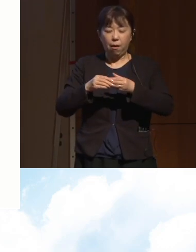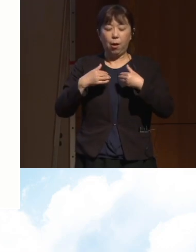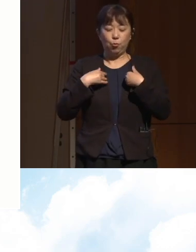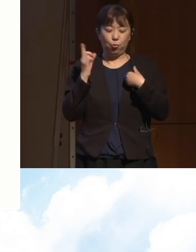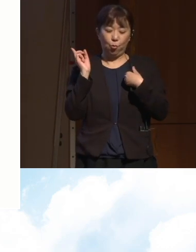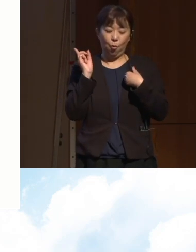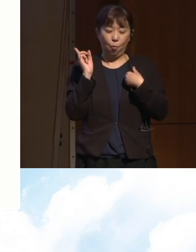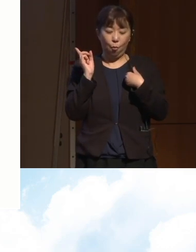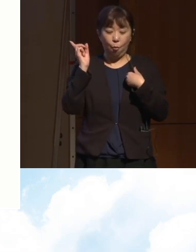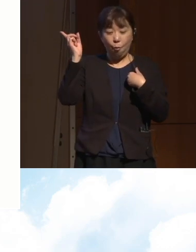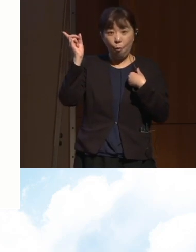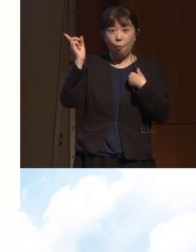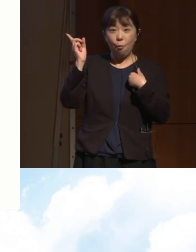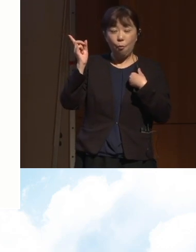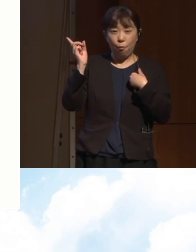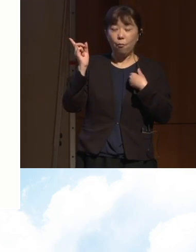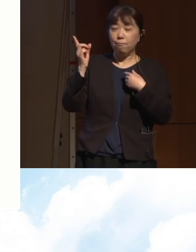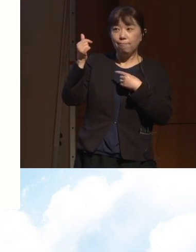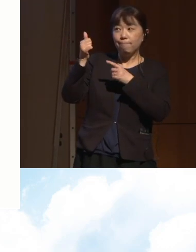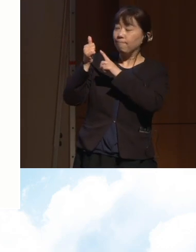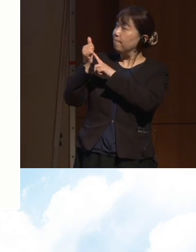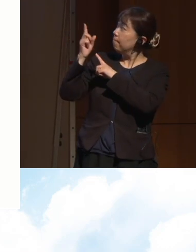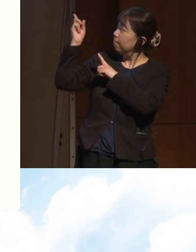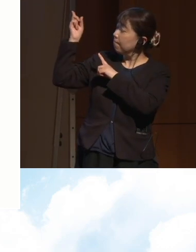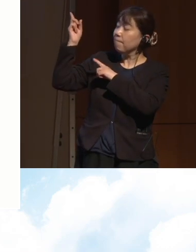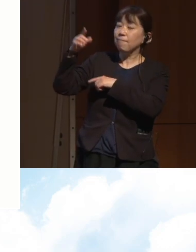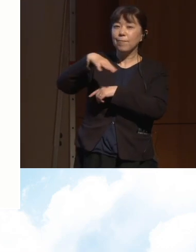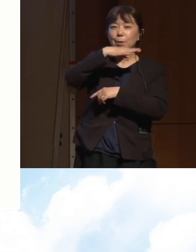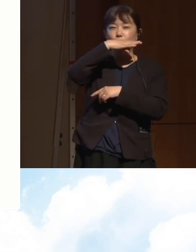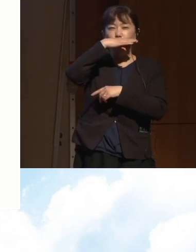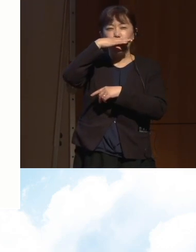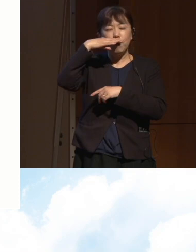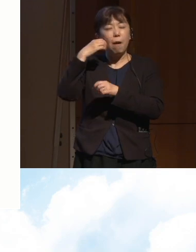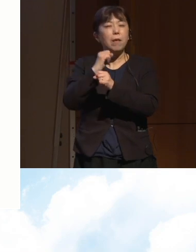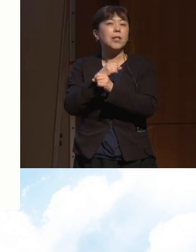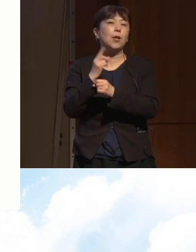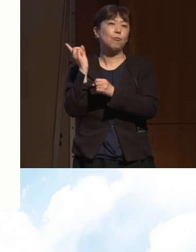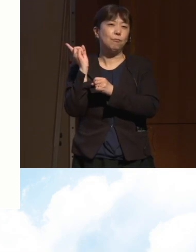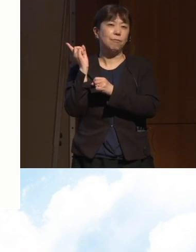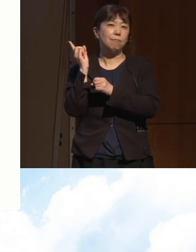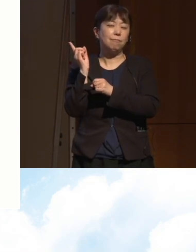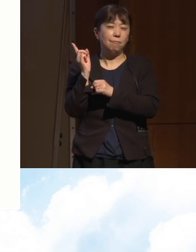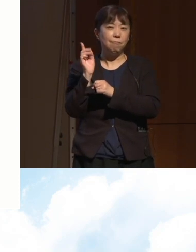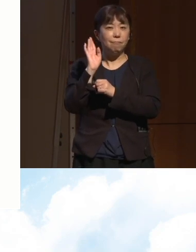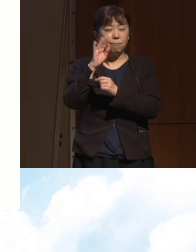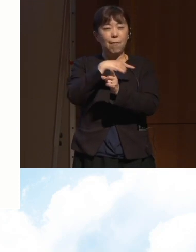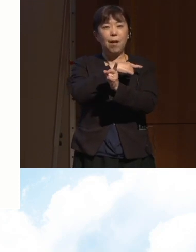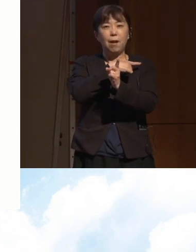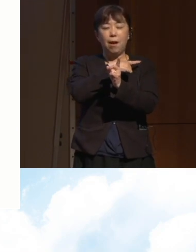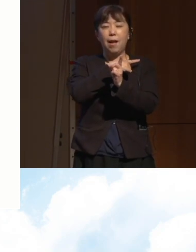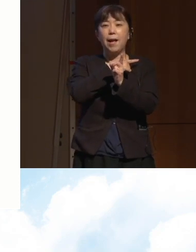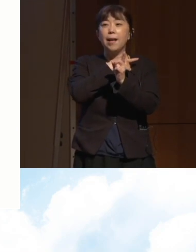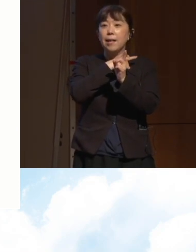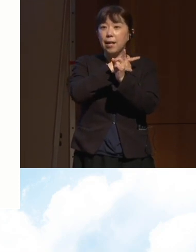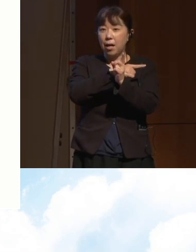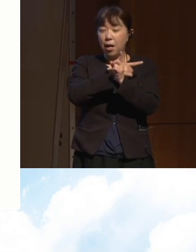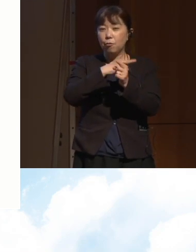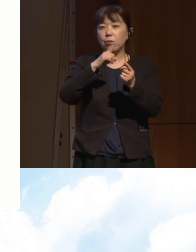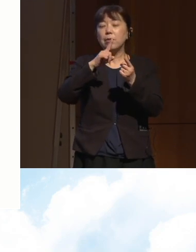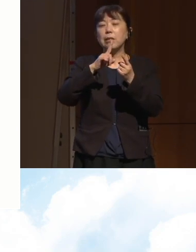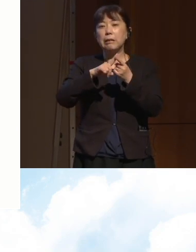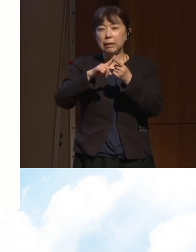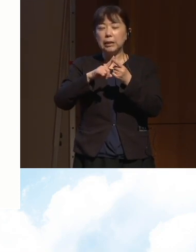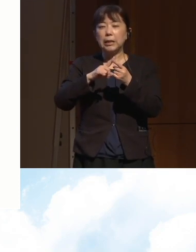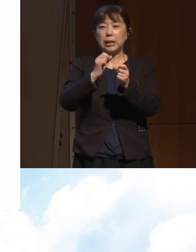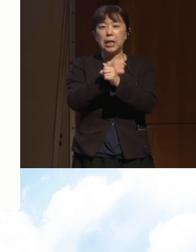the Scientific Infectious Disease Center in the Congo. He has responded to every Ebola outbreak since the first one in